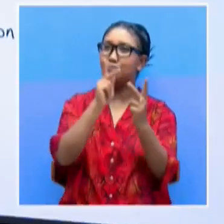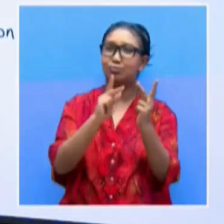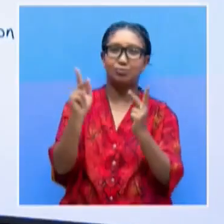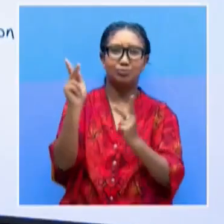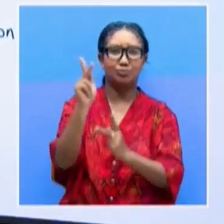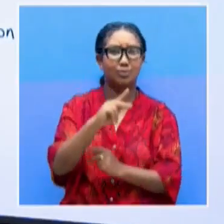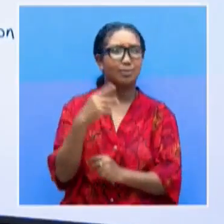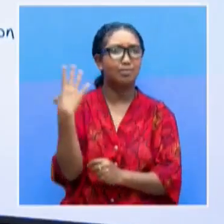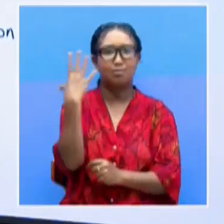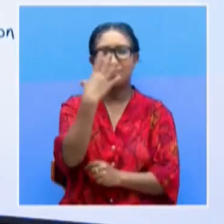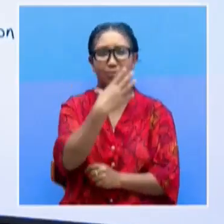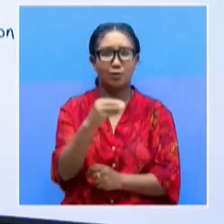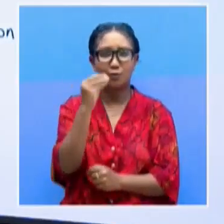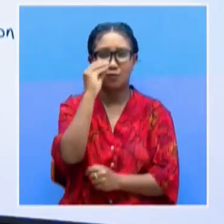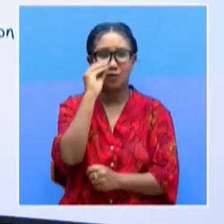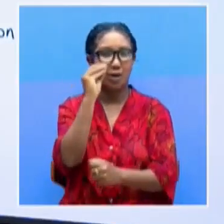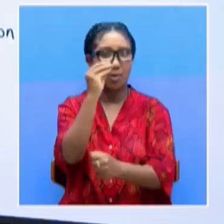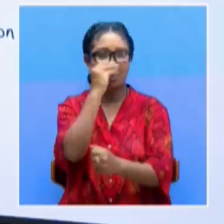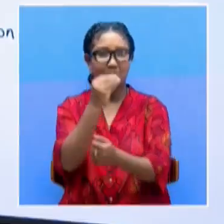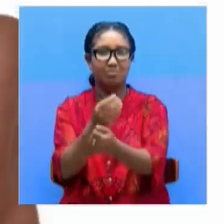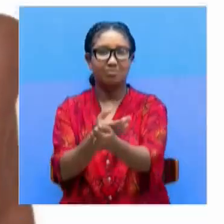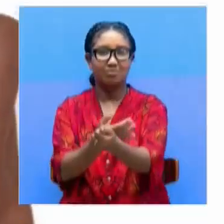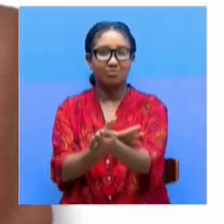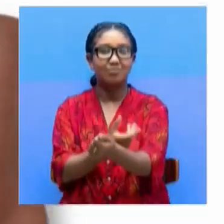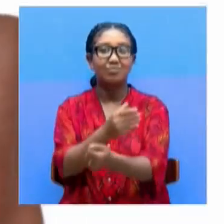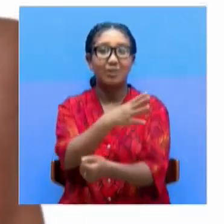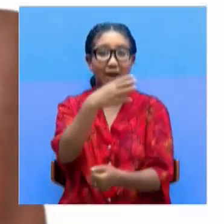beautiful flower garden, and